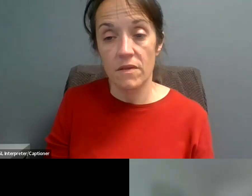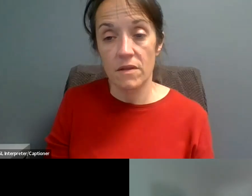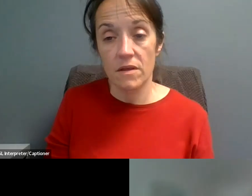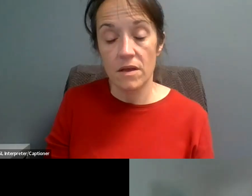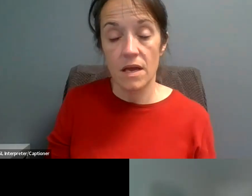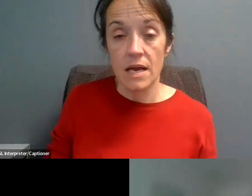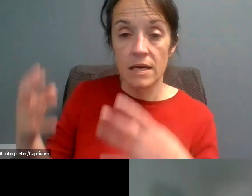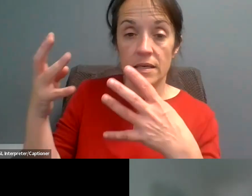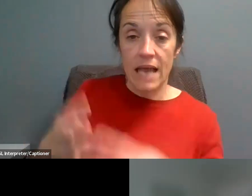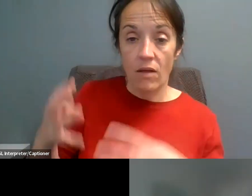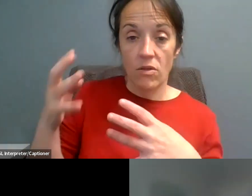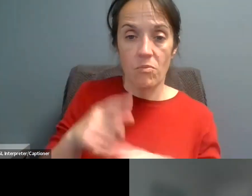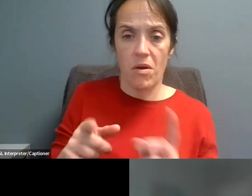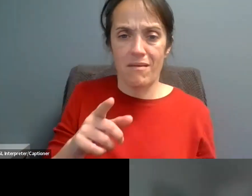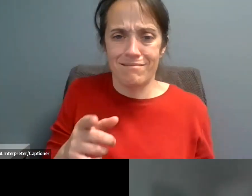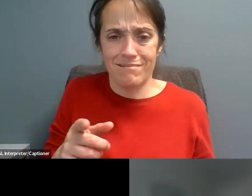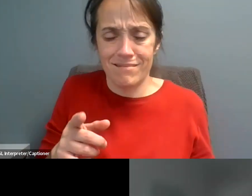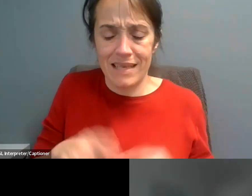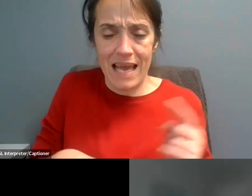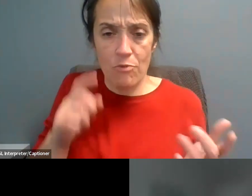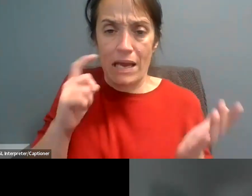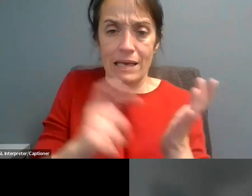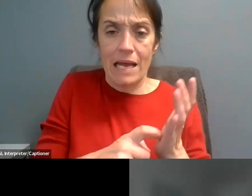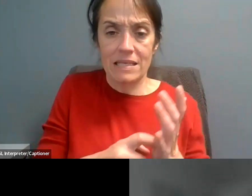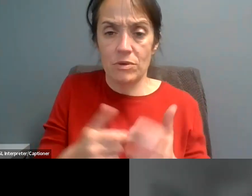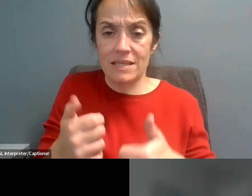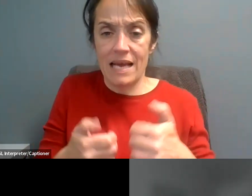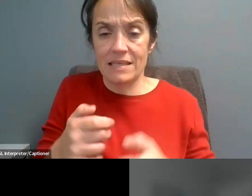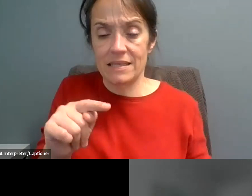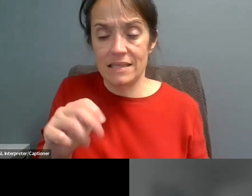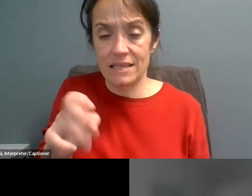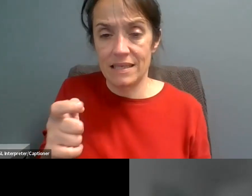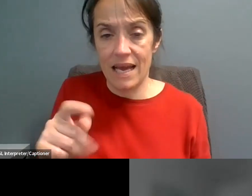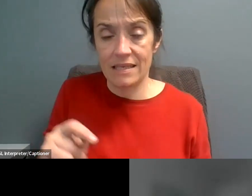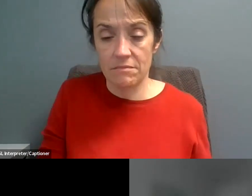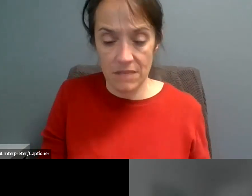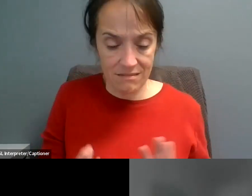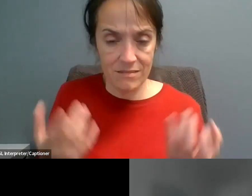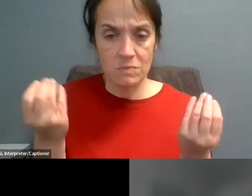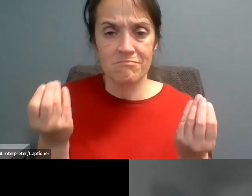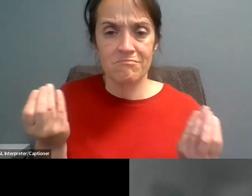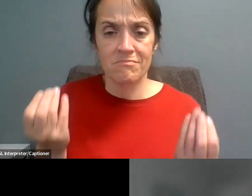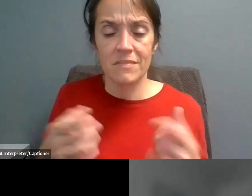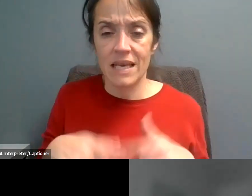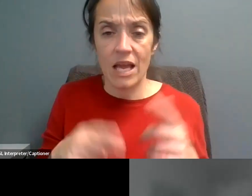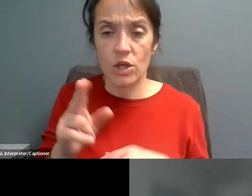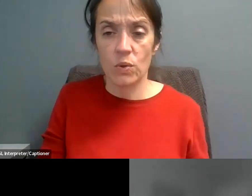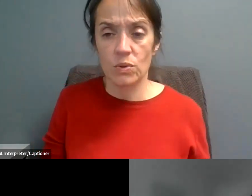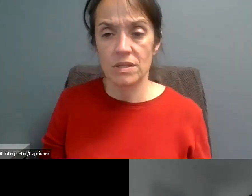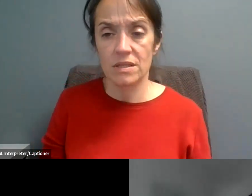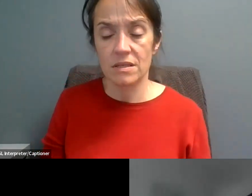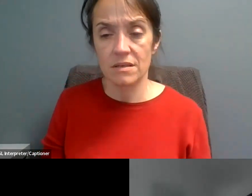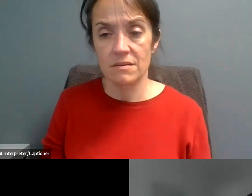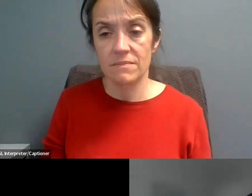download without recognizable text. This really limits the usability of these reports. So if you're downloading a report, I'm definitely